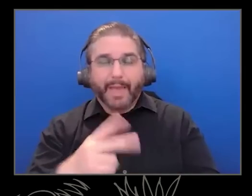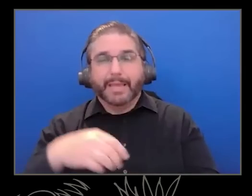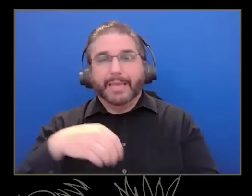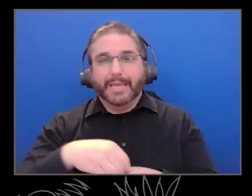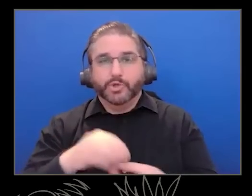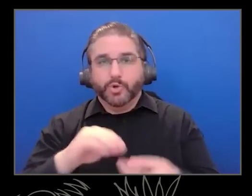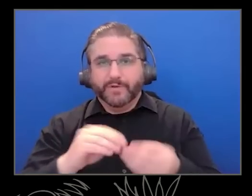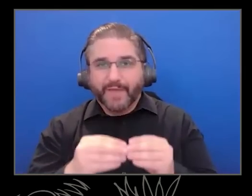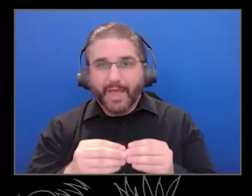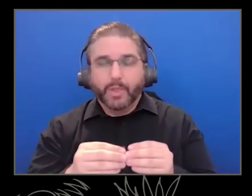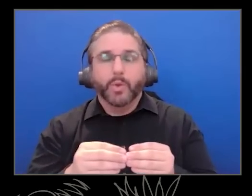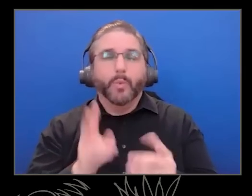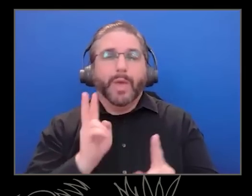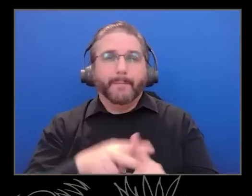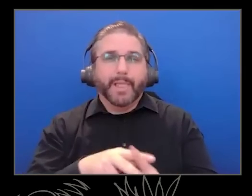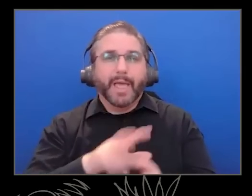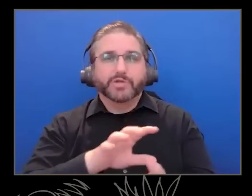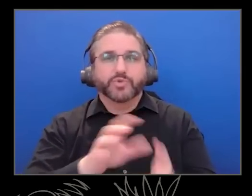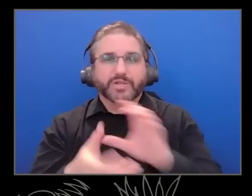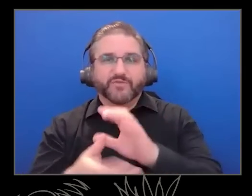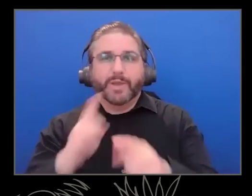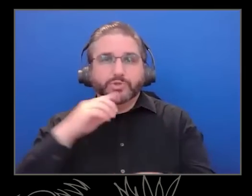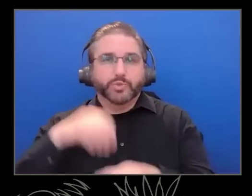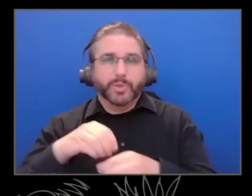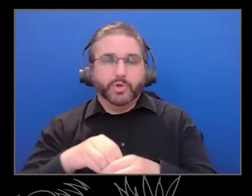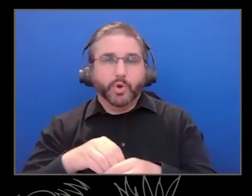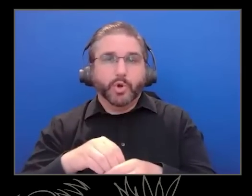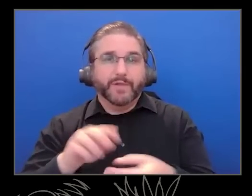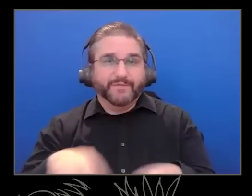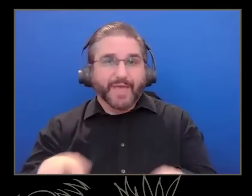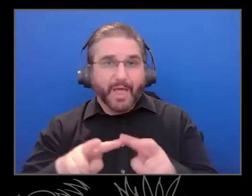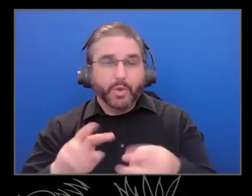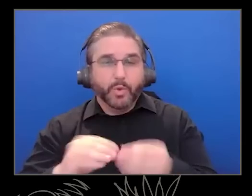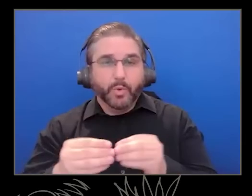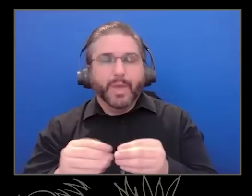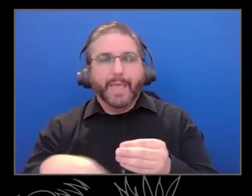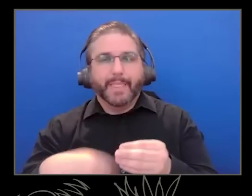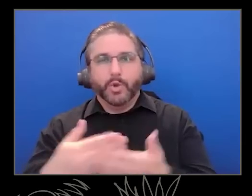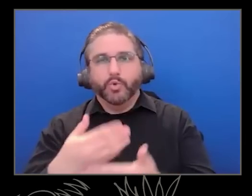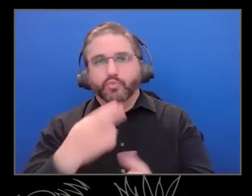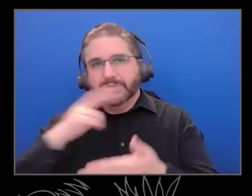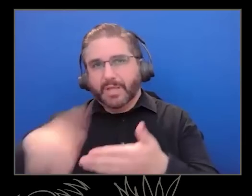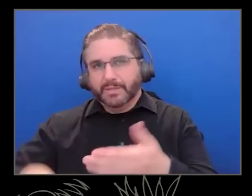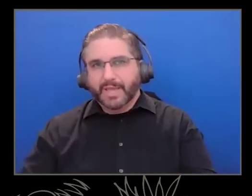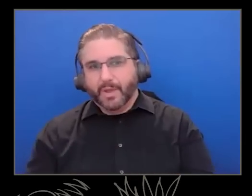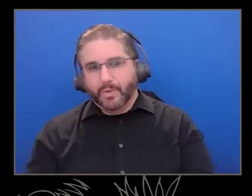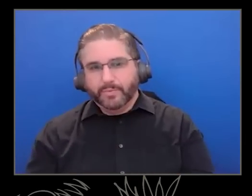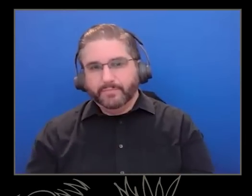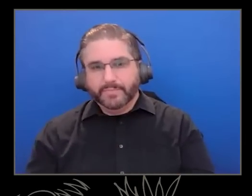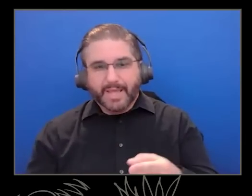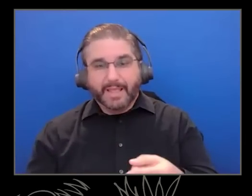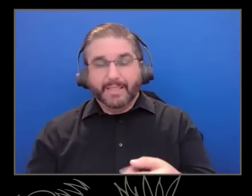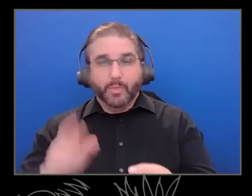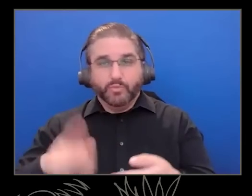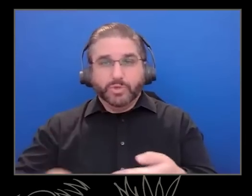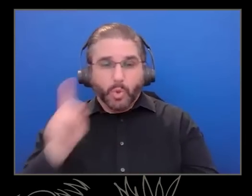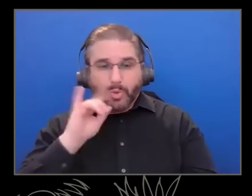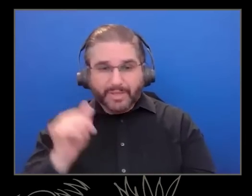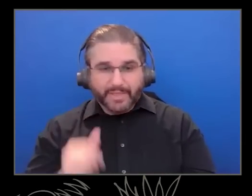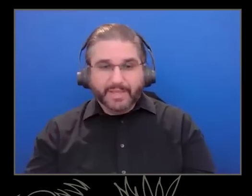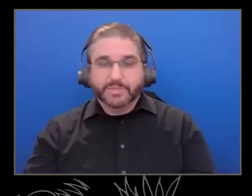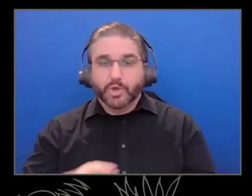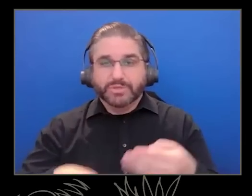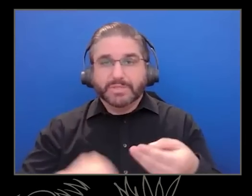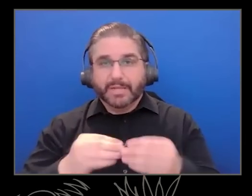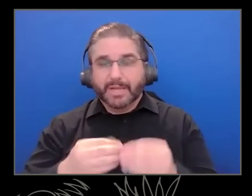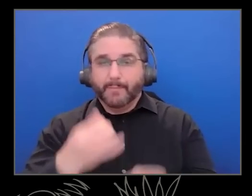We can apply a transformation to the internal value, and we get a new result out. That ends up looking like this. Say we have a result number error. We want to